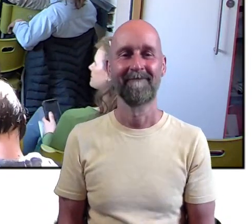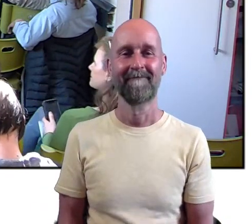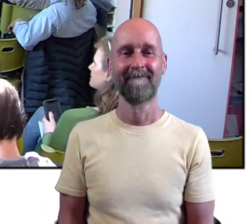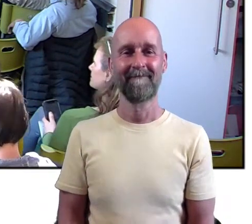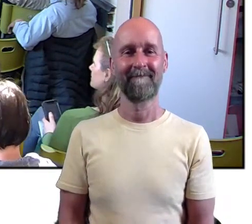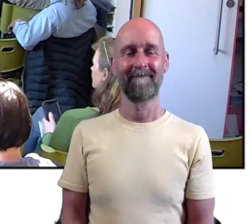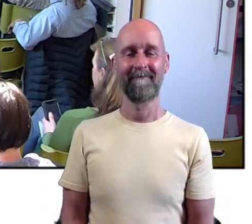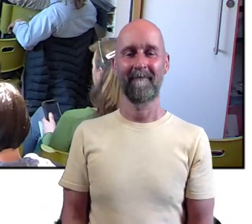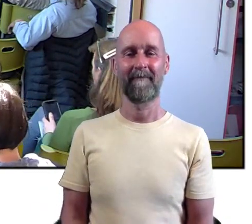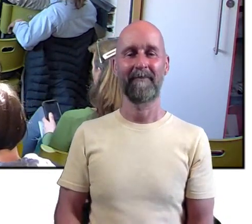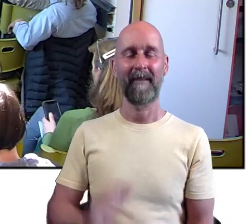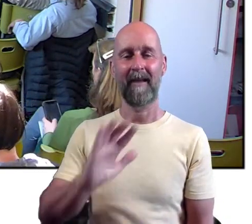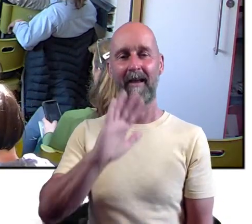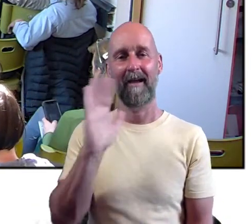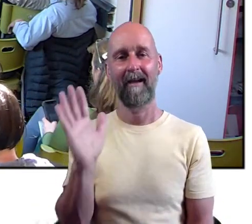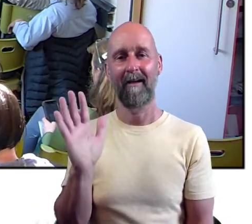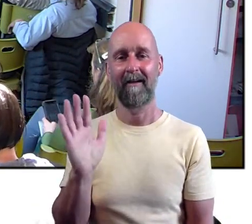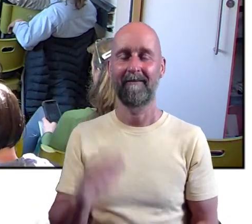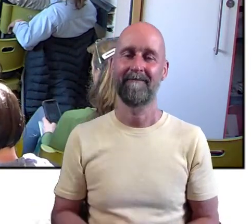Hello, Dr. Hello, Jack Melissa. Lowe.